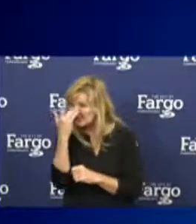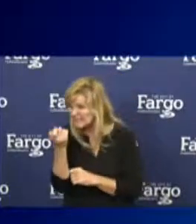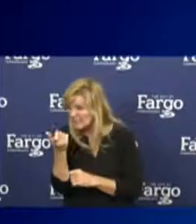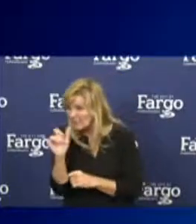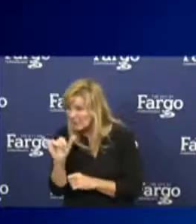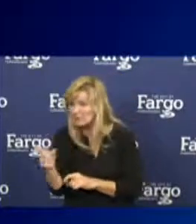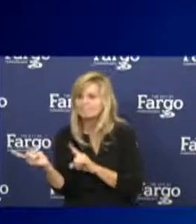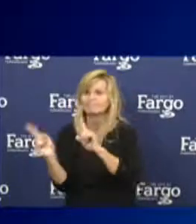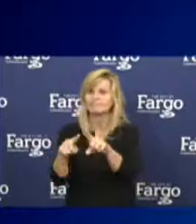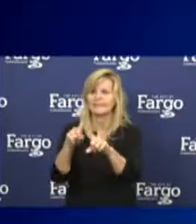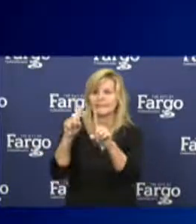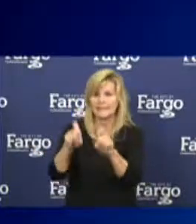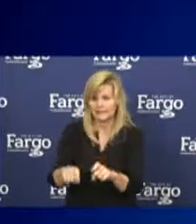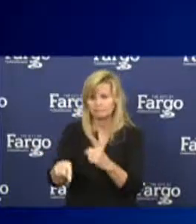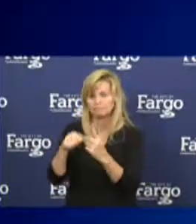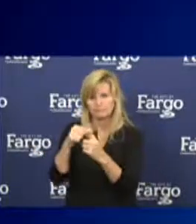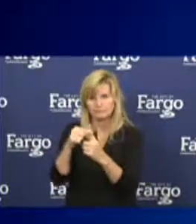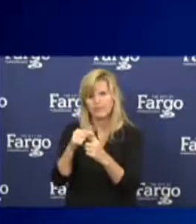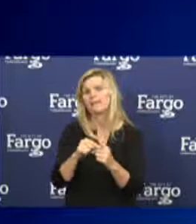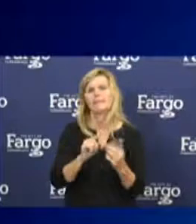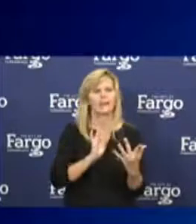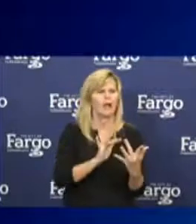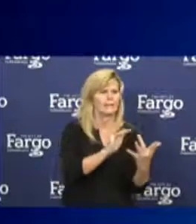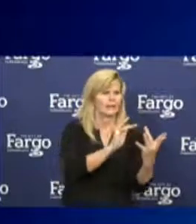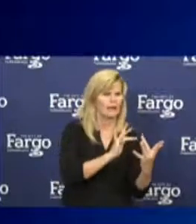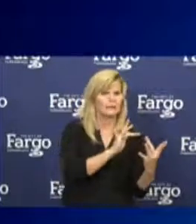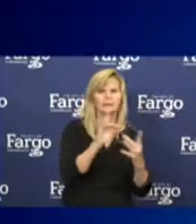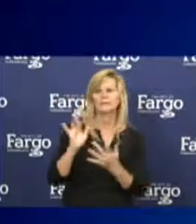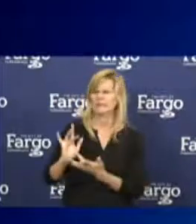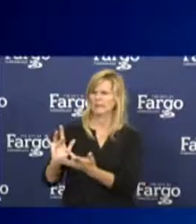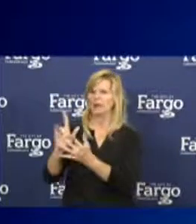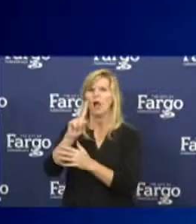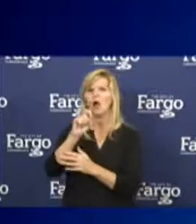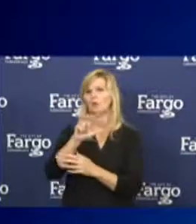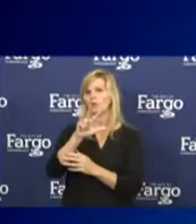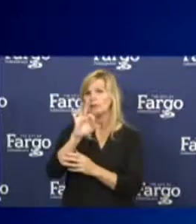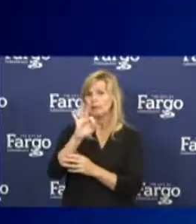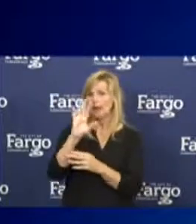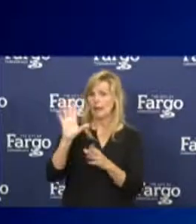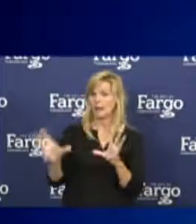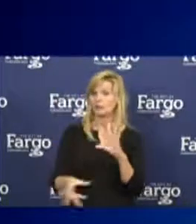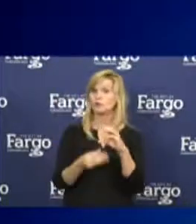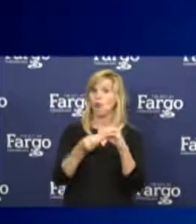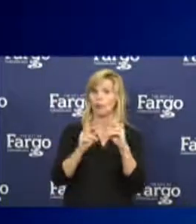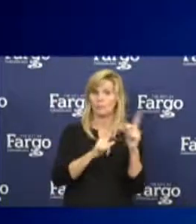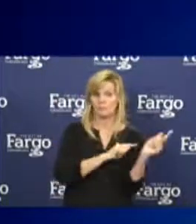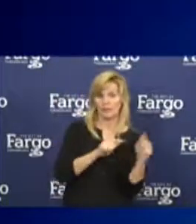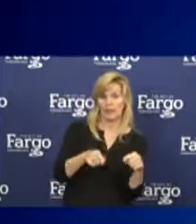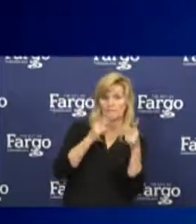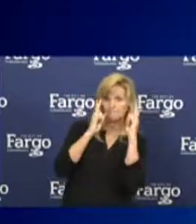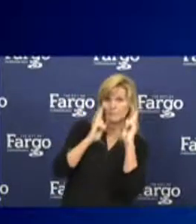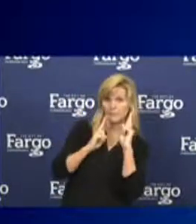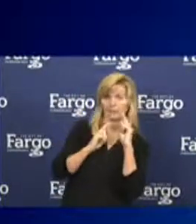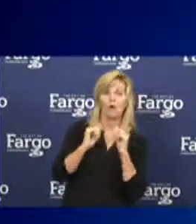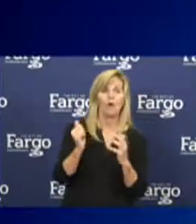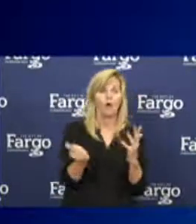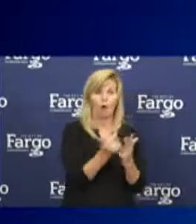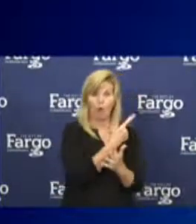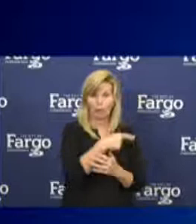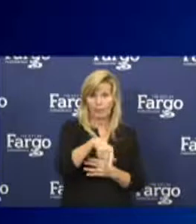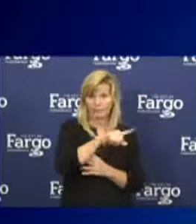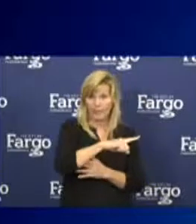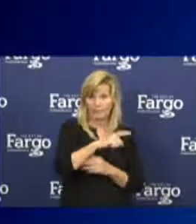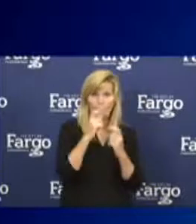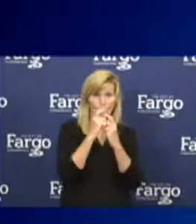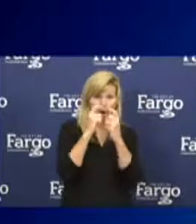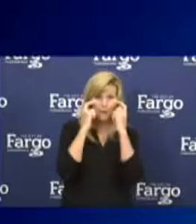positive. They did contact tracing, identifying 139 of their clients. All of them were masked per Missouri's regulations during